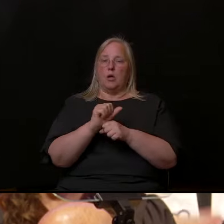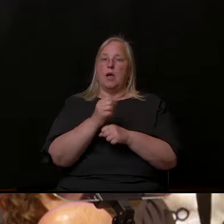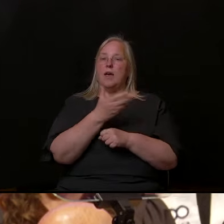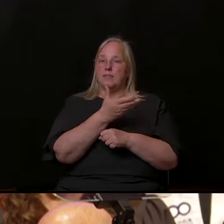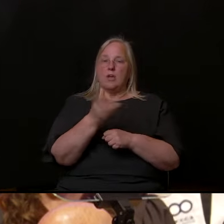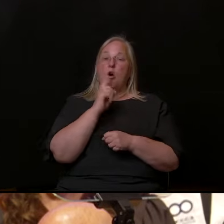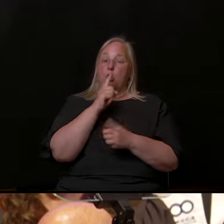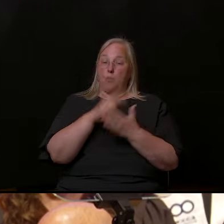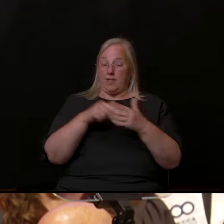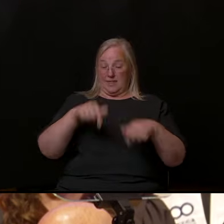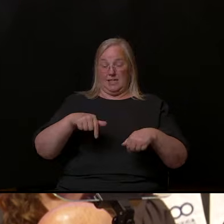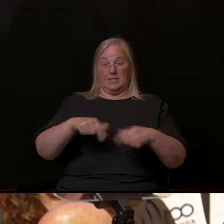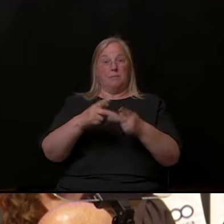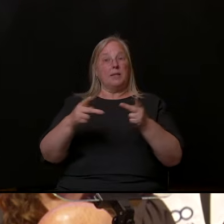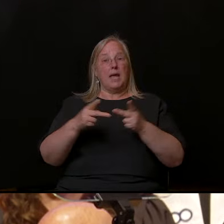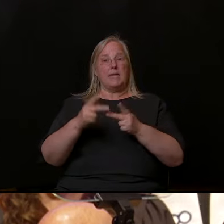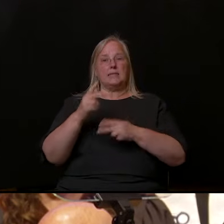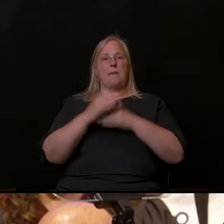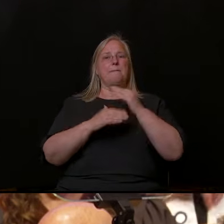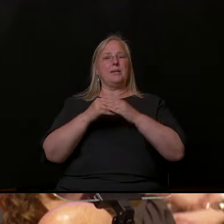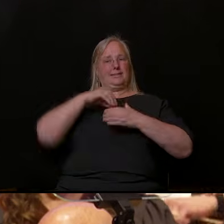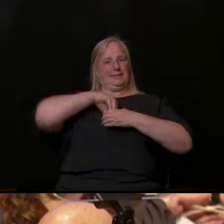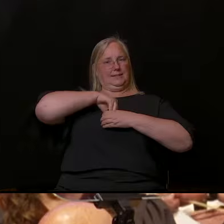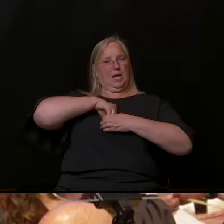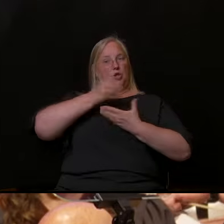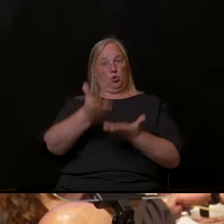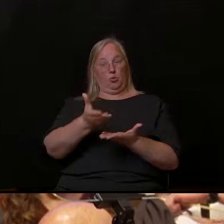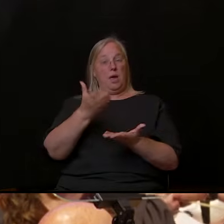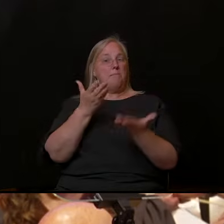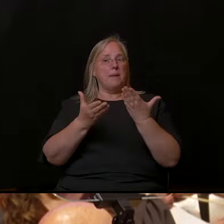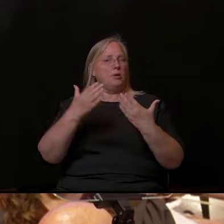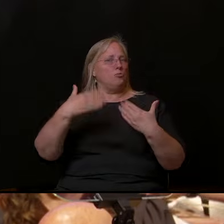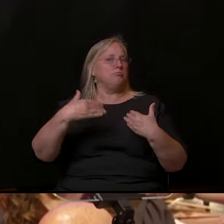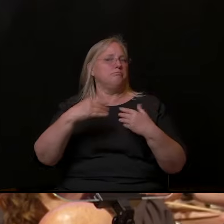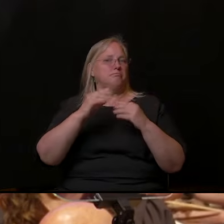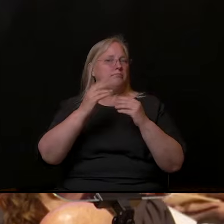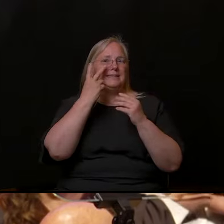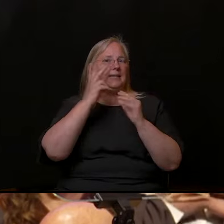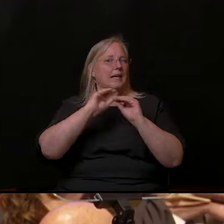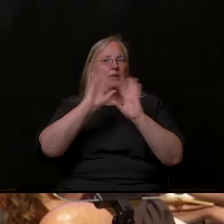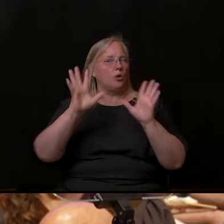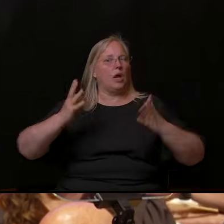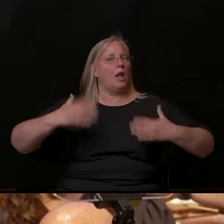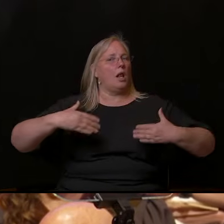this place built in you, even if you may not see it clearly for a while.